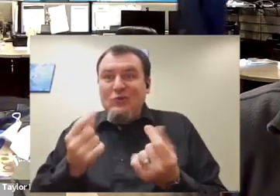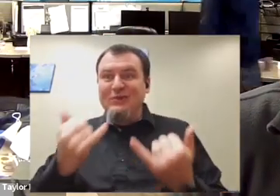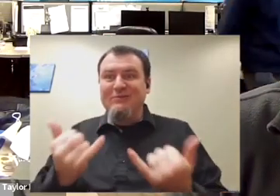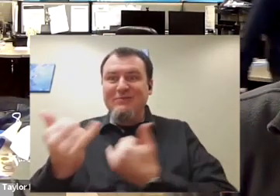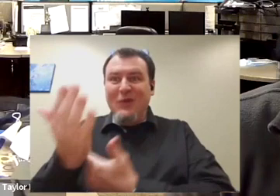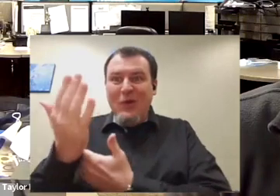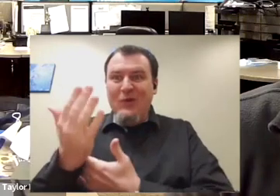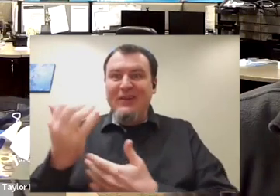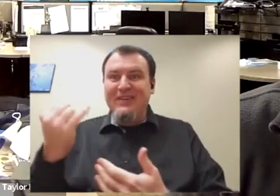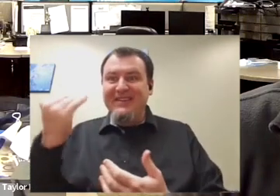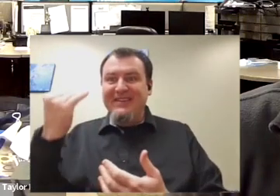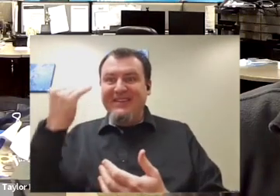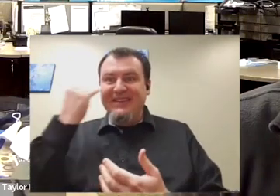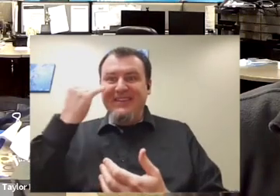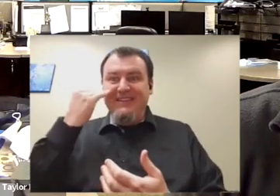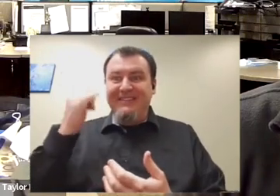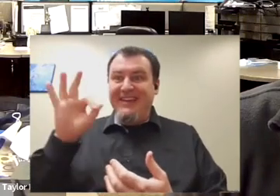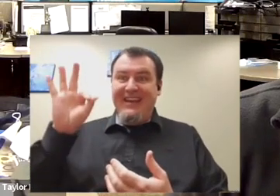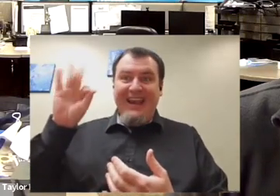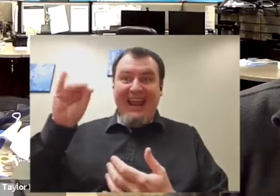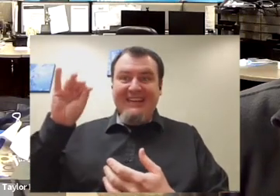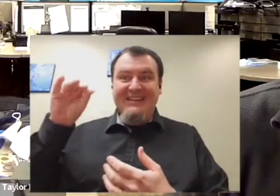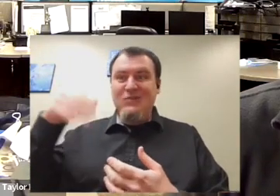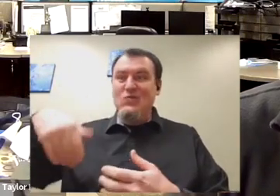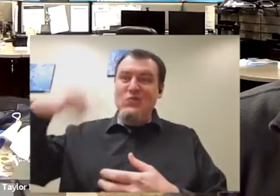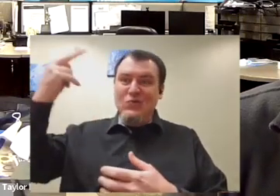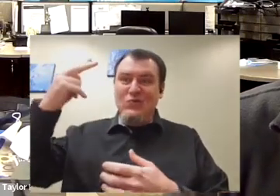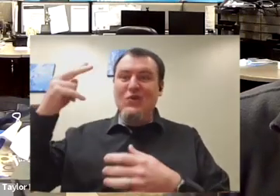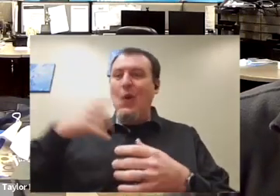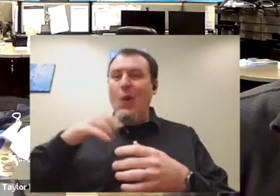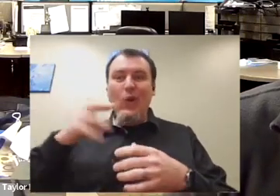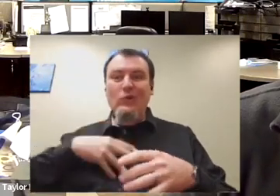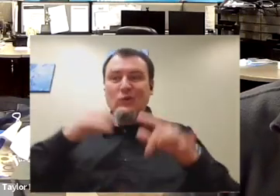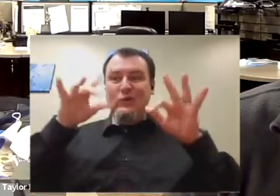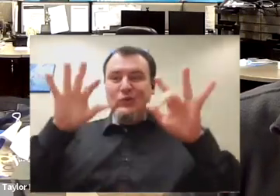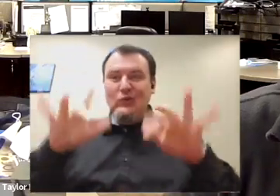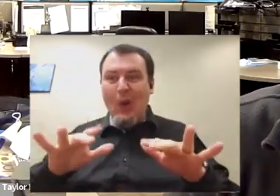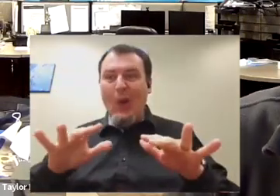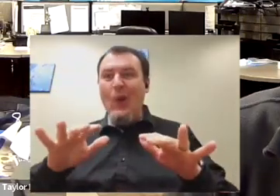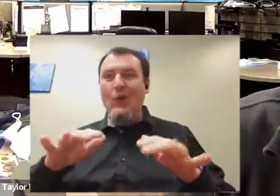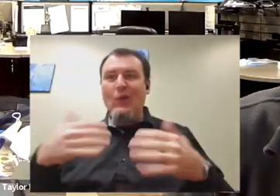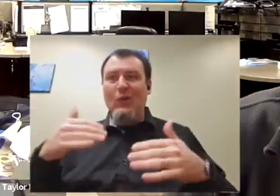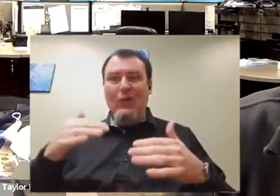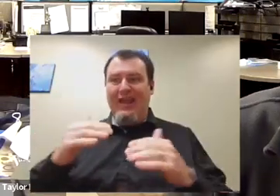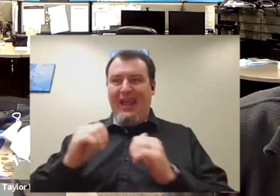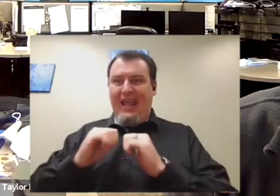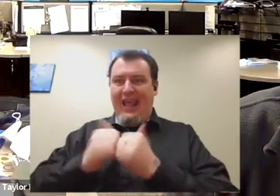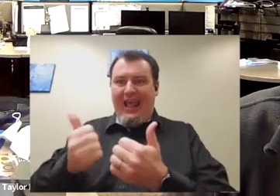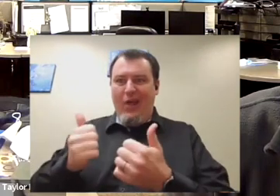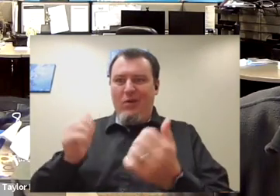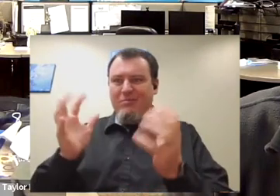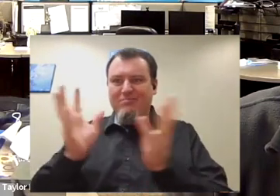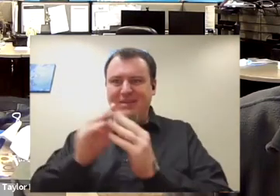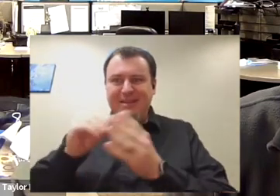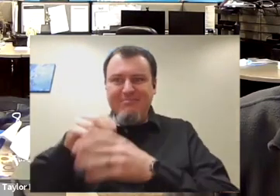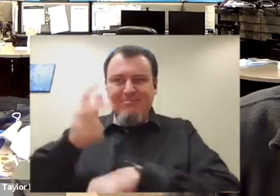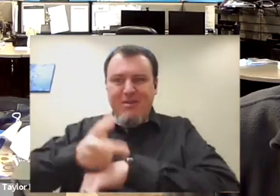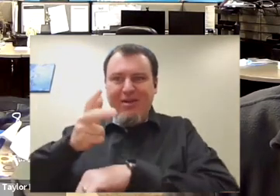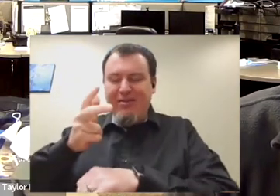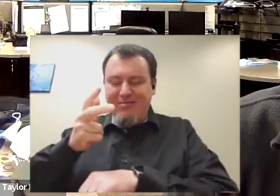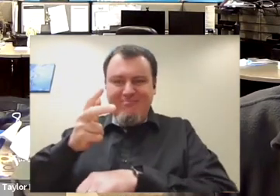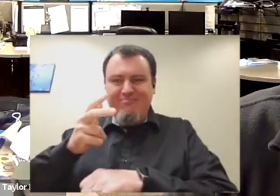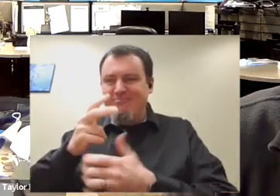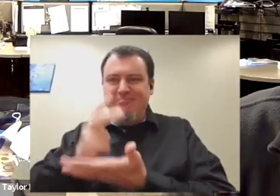ever a day for maybe bad weather that you guys thought, oh, what are we going to do this morning?